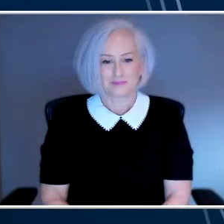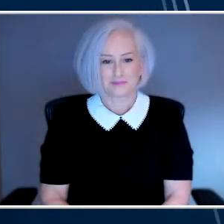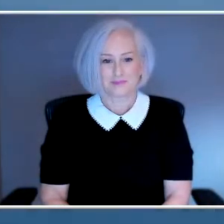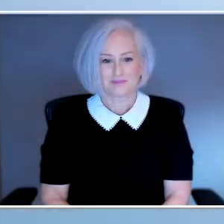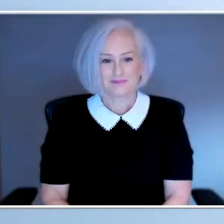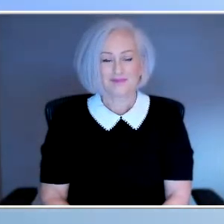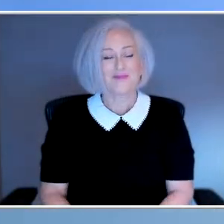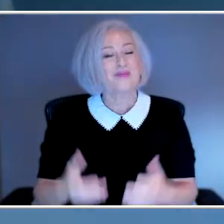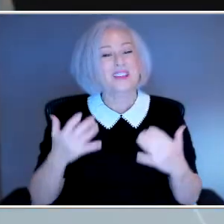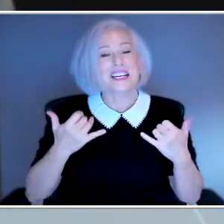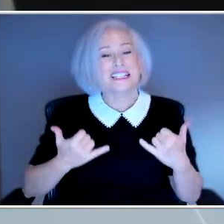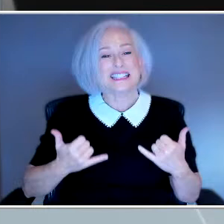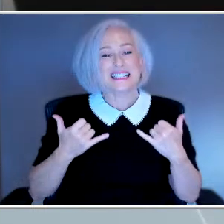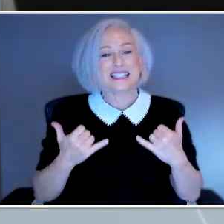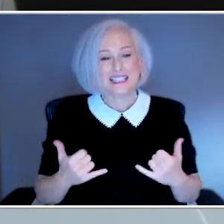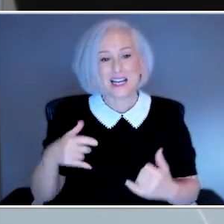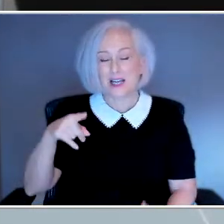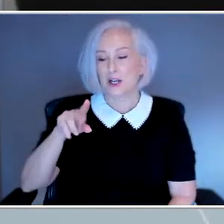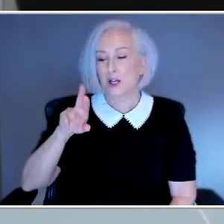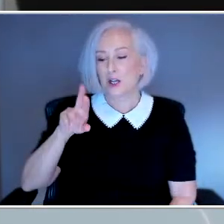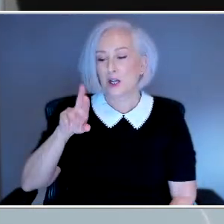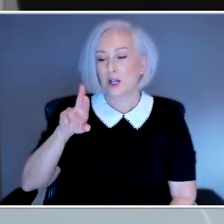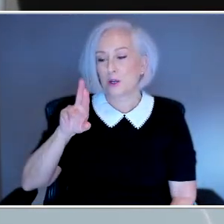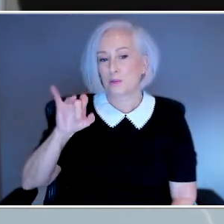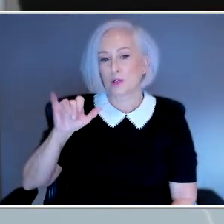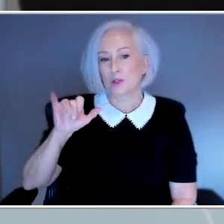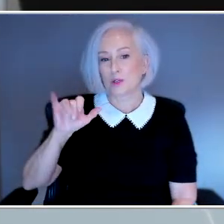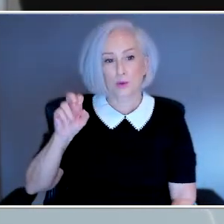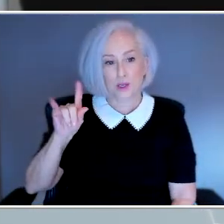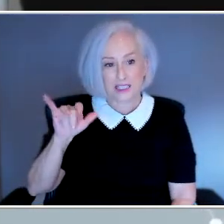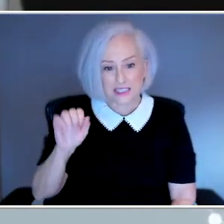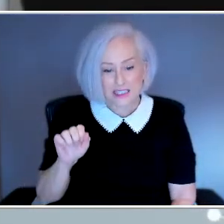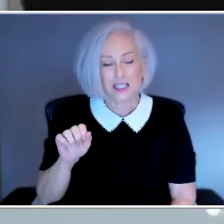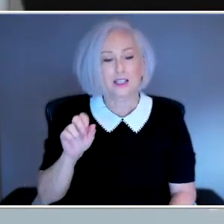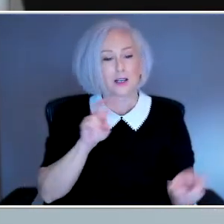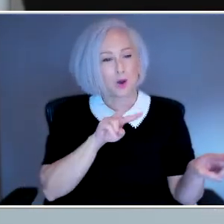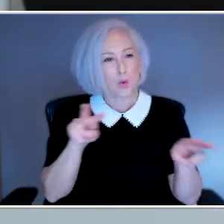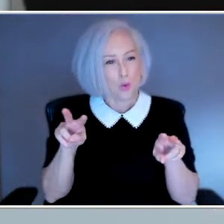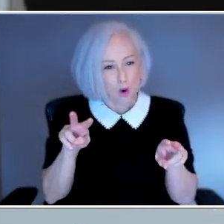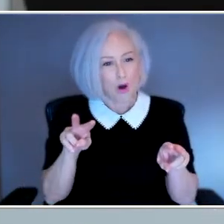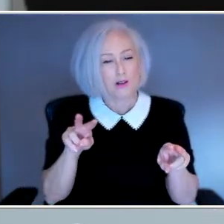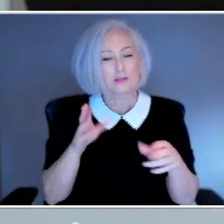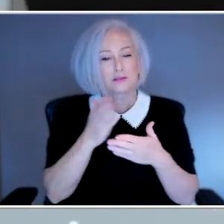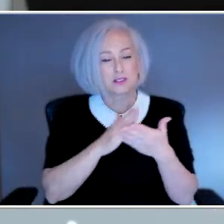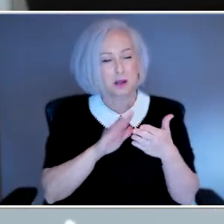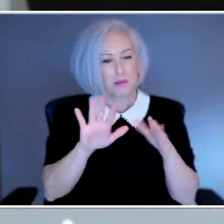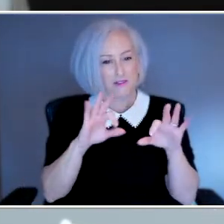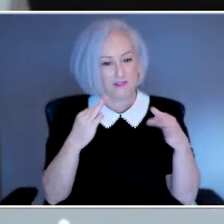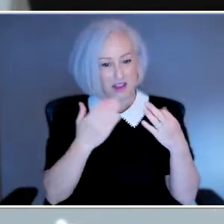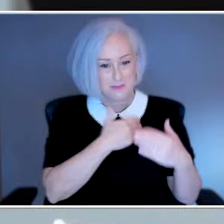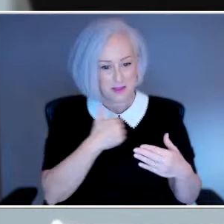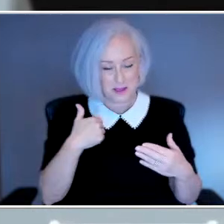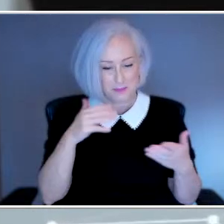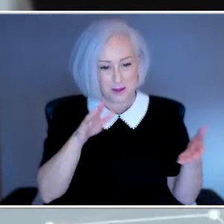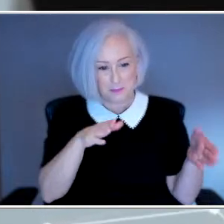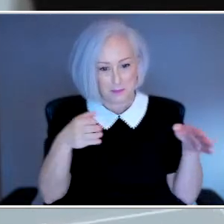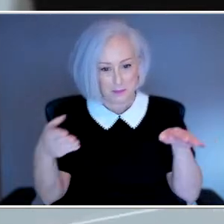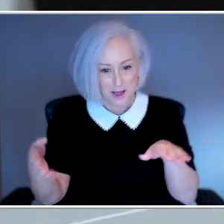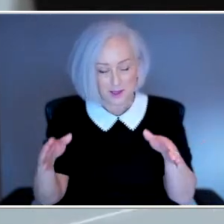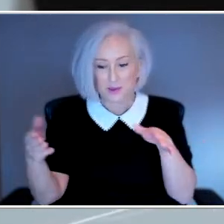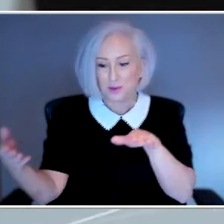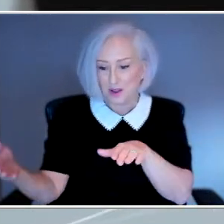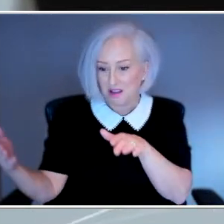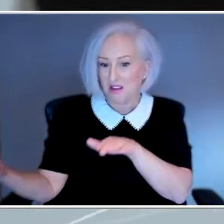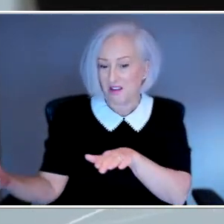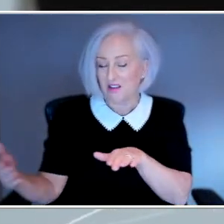Coming up today, Priscilla Brittine watched cancer claim the lives of her loved ones, but she wasn't about to wait around so she could be